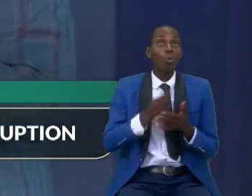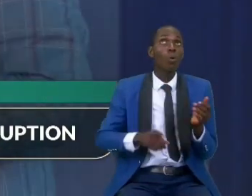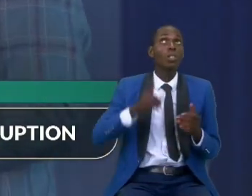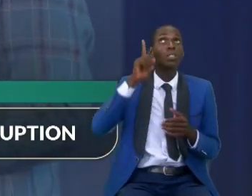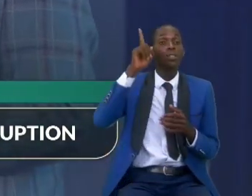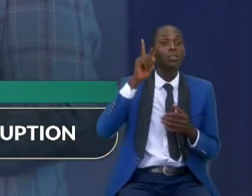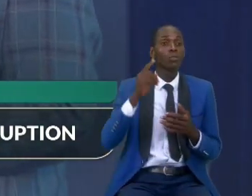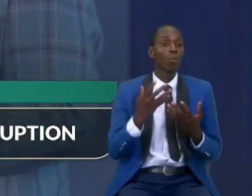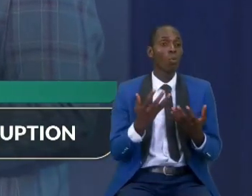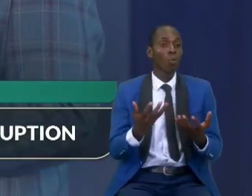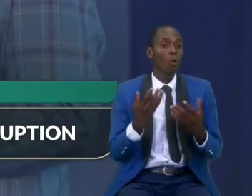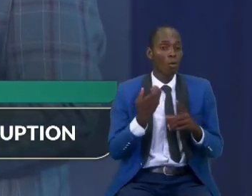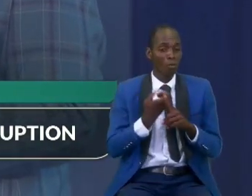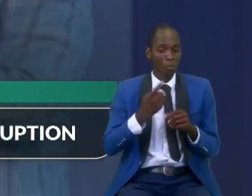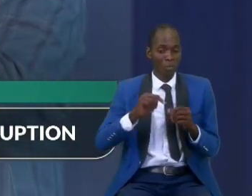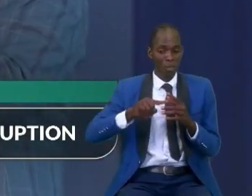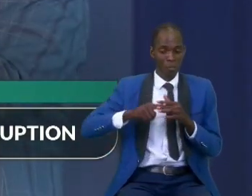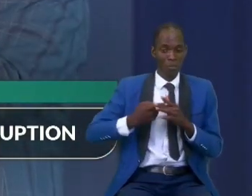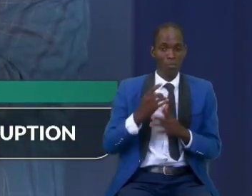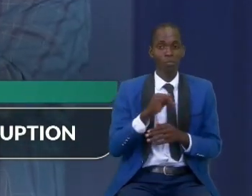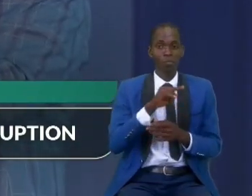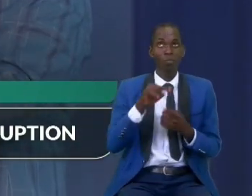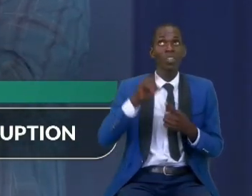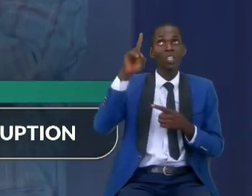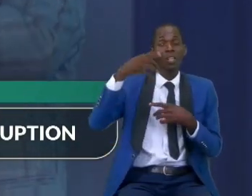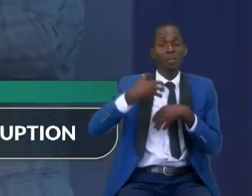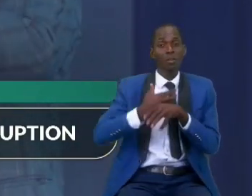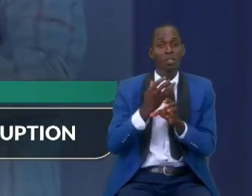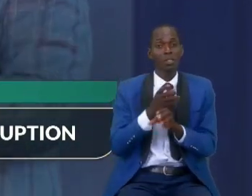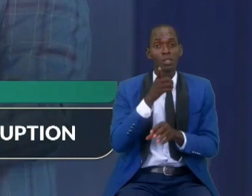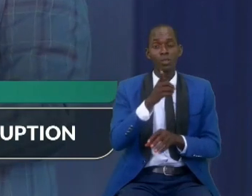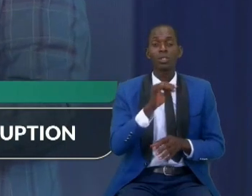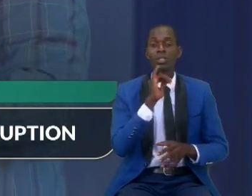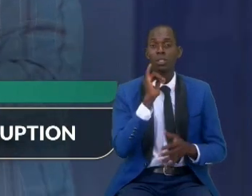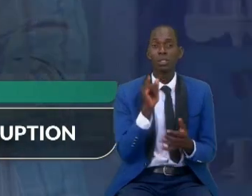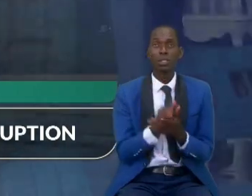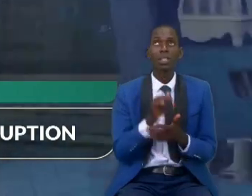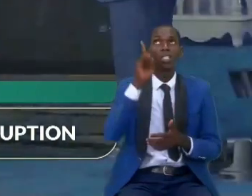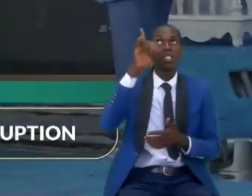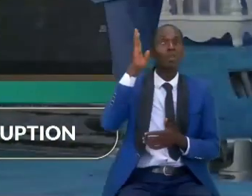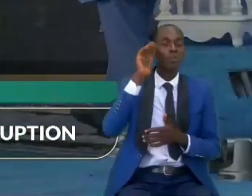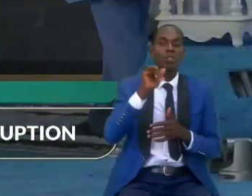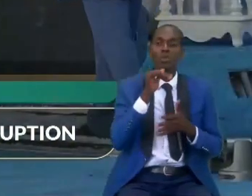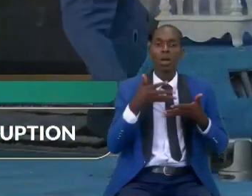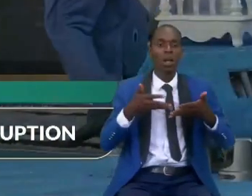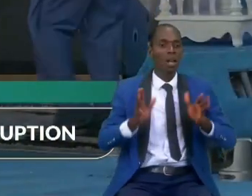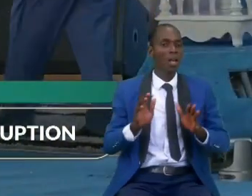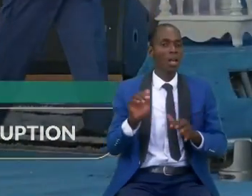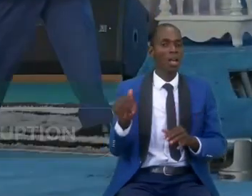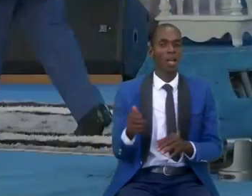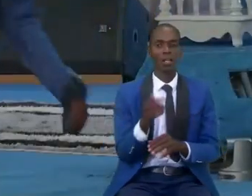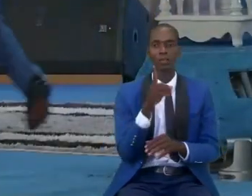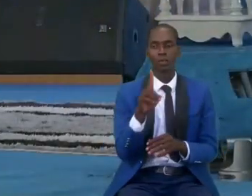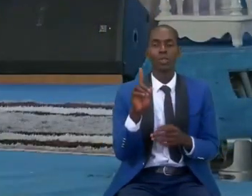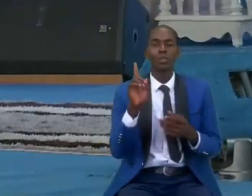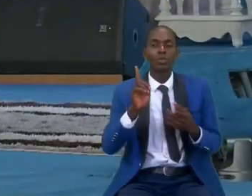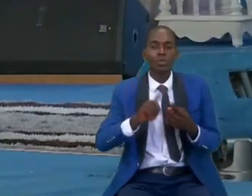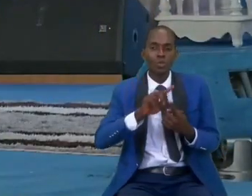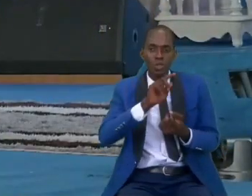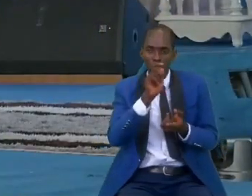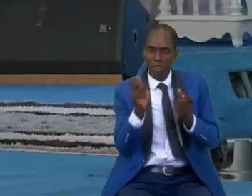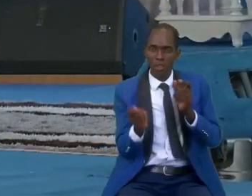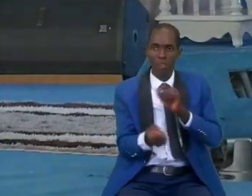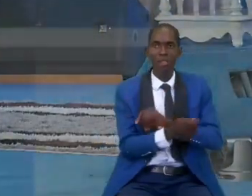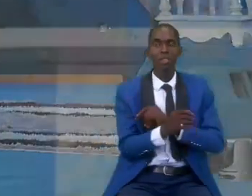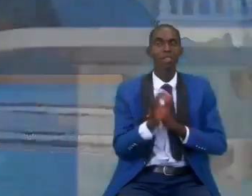said he will not allow anyone to deform his word. And so he says,